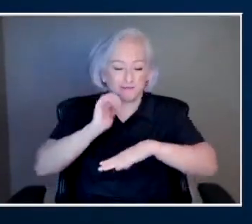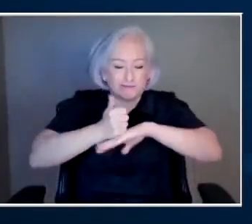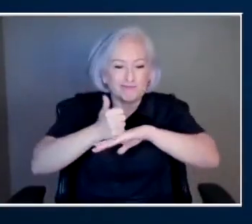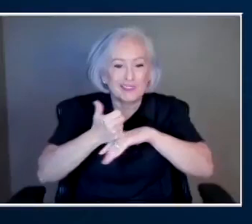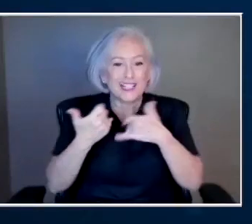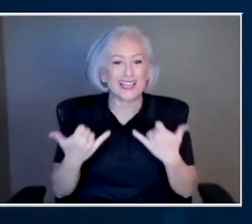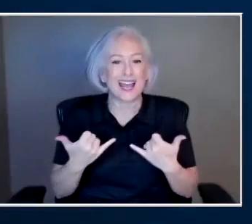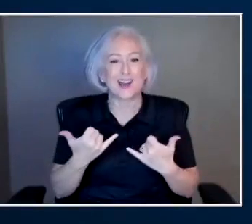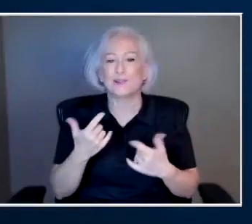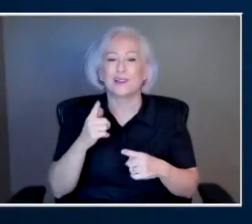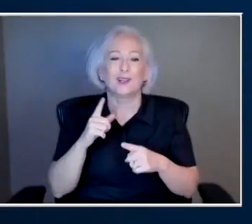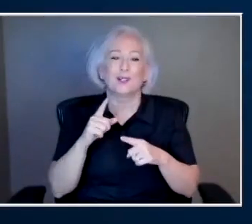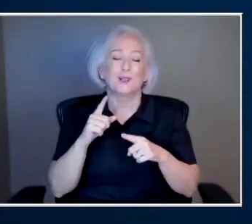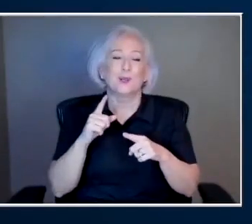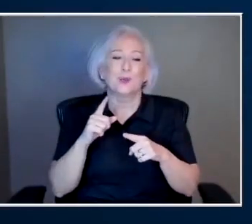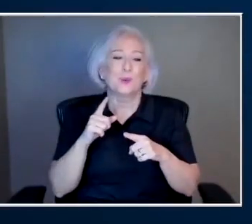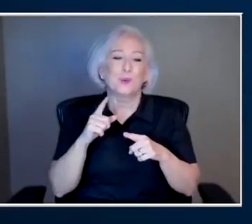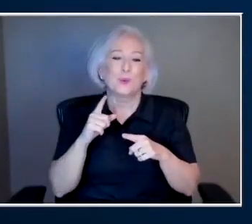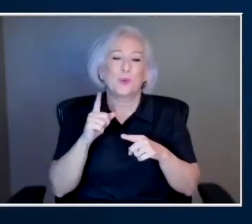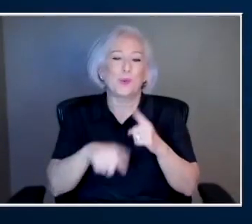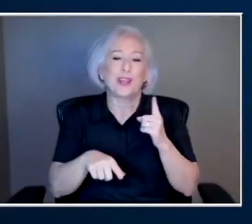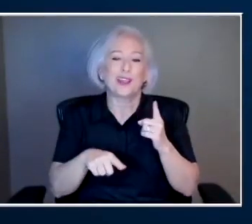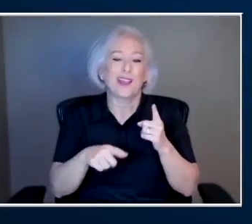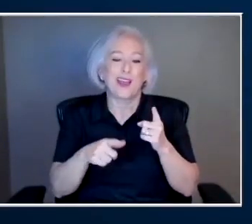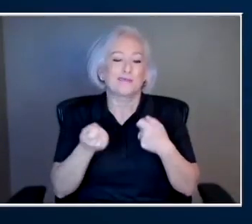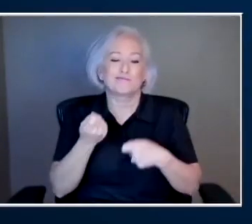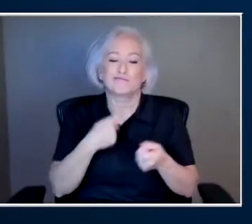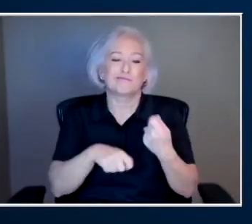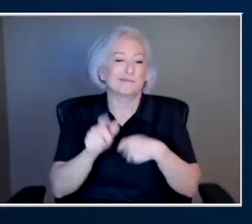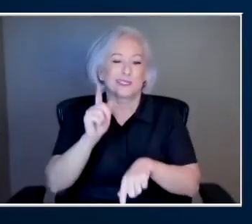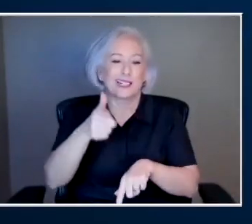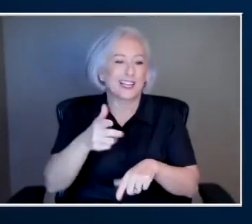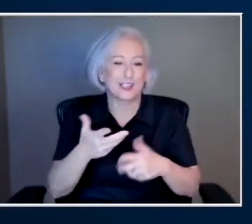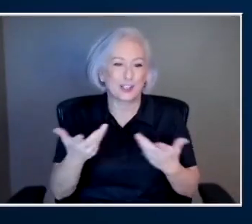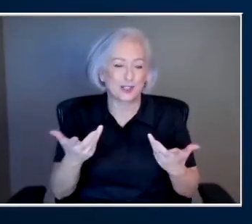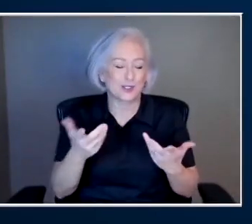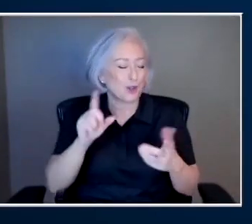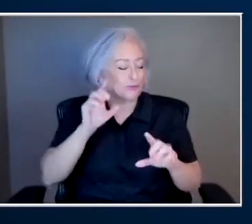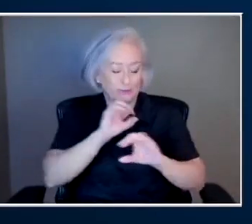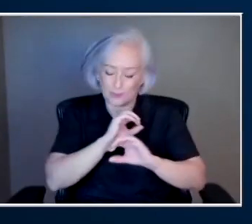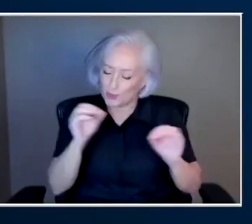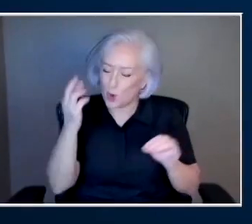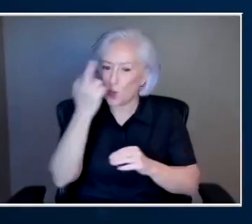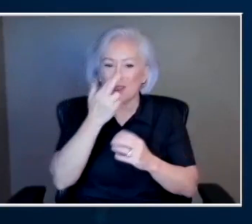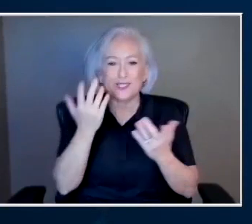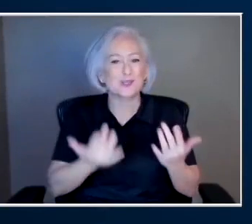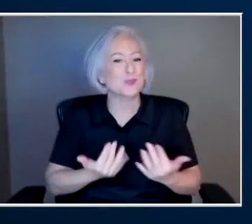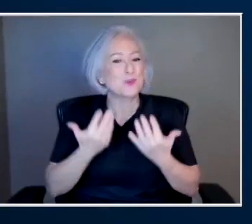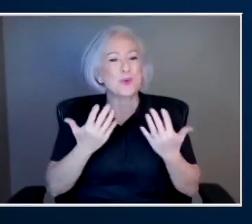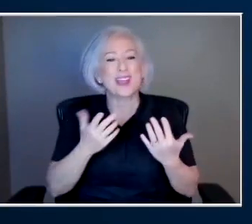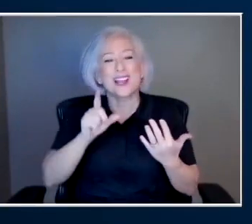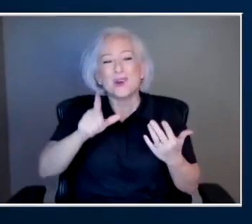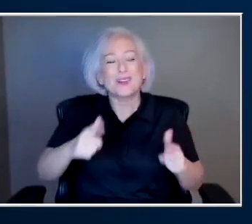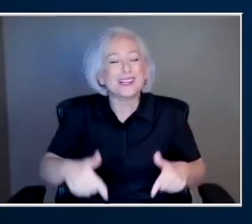irreplaceable. And so there's no reason to wait. And so we're going to live life every day, and we're going to travel and see the world. And we've seen a lot of cool